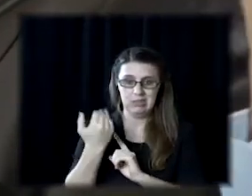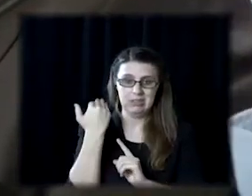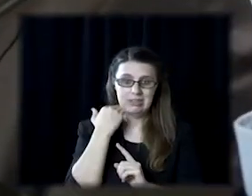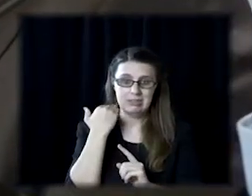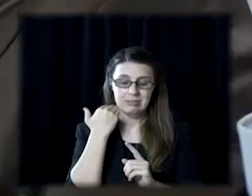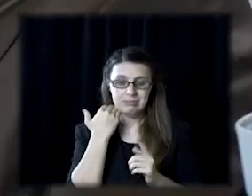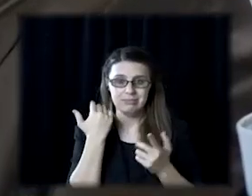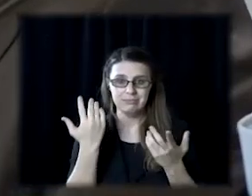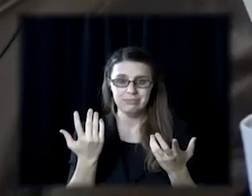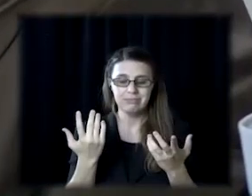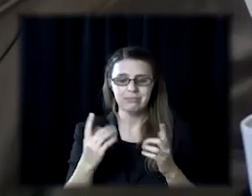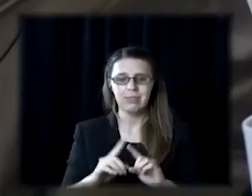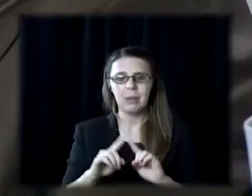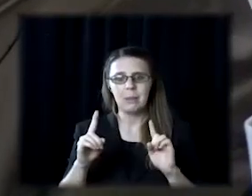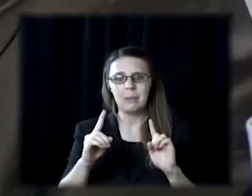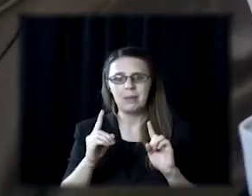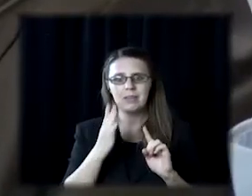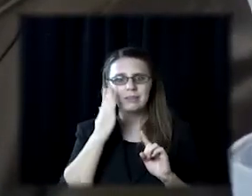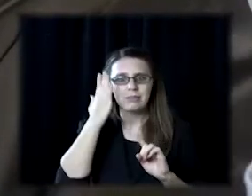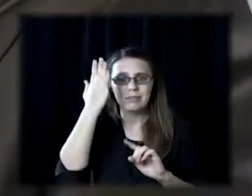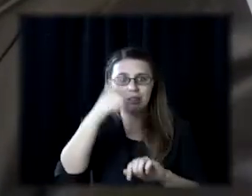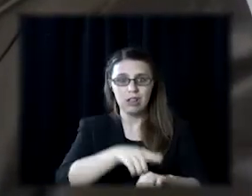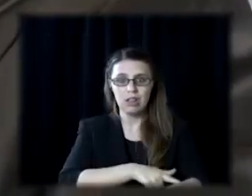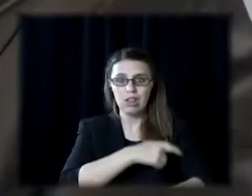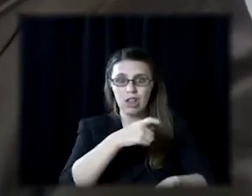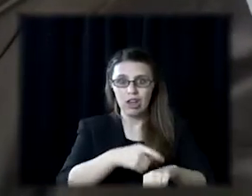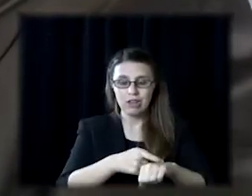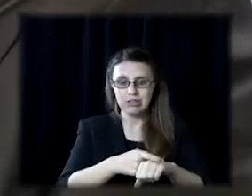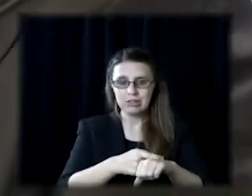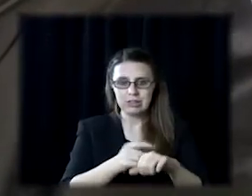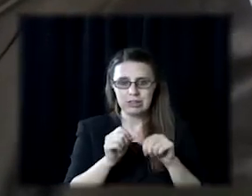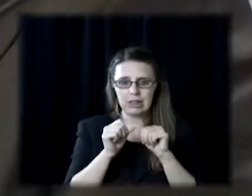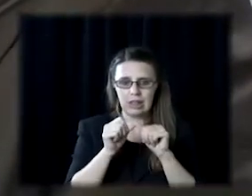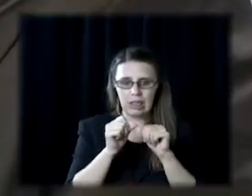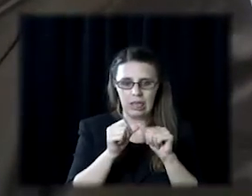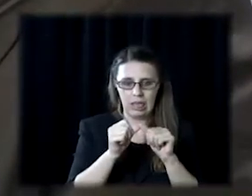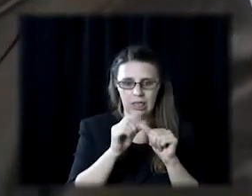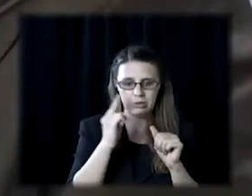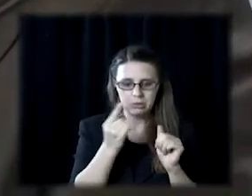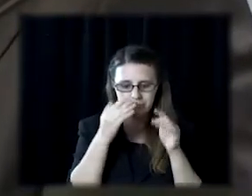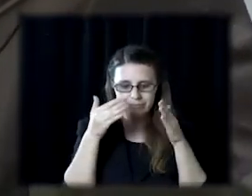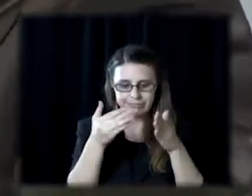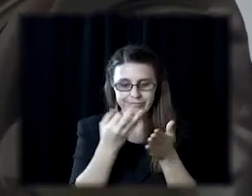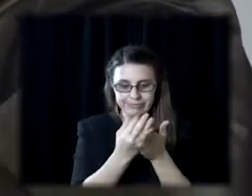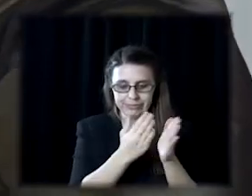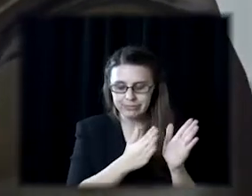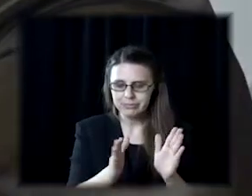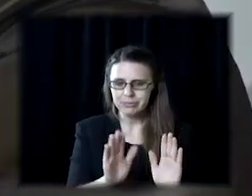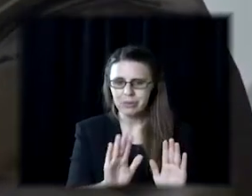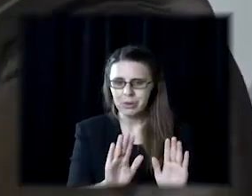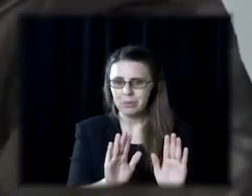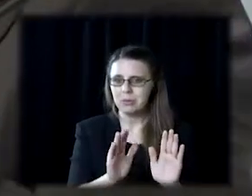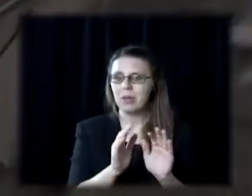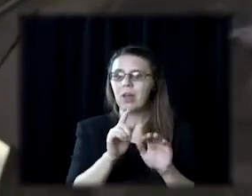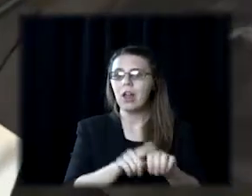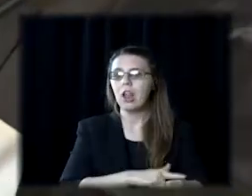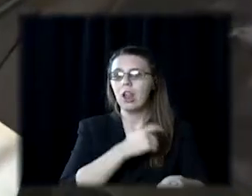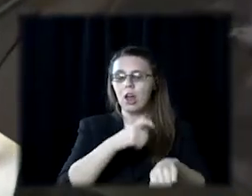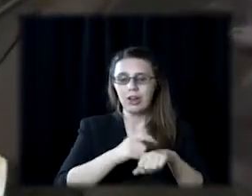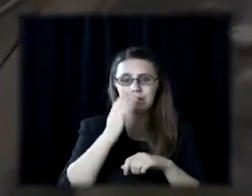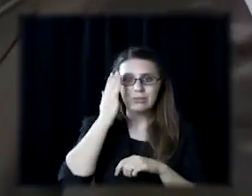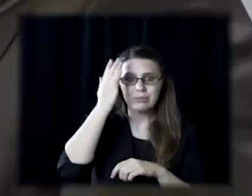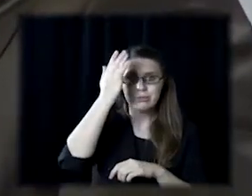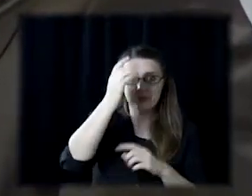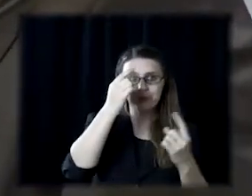setting. But long-term, that is not sustainable. And long-term, we have to be able to get audited financial